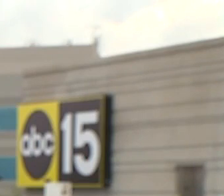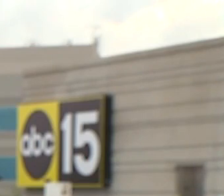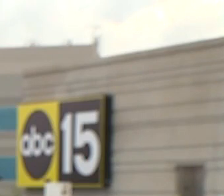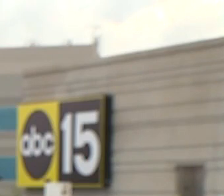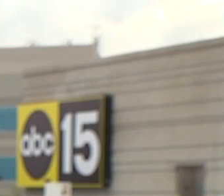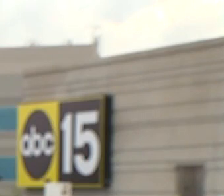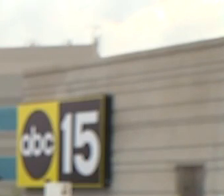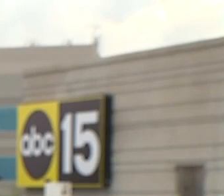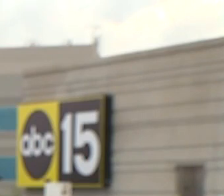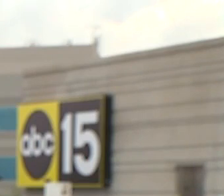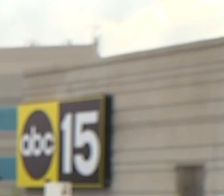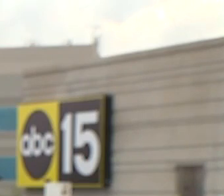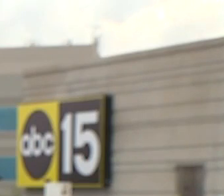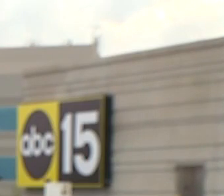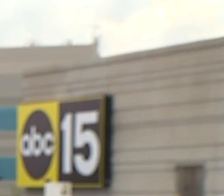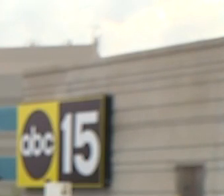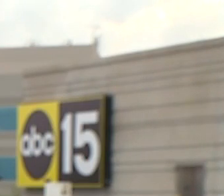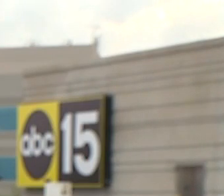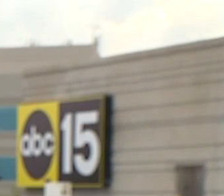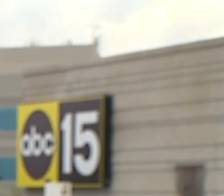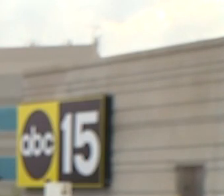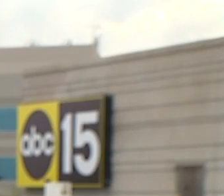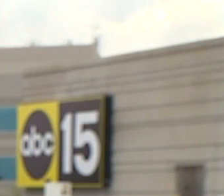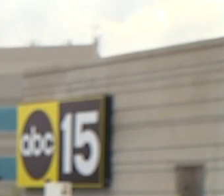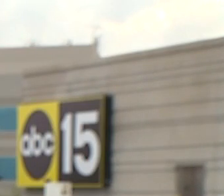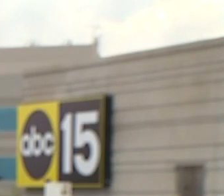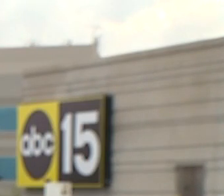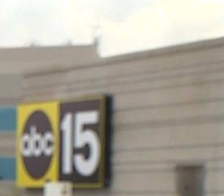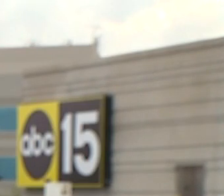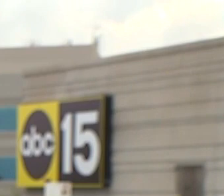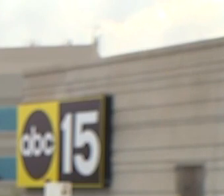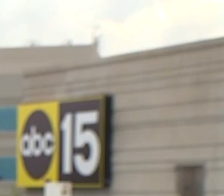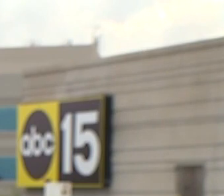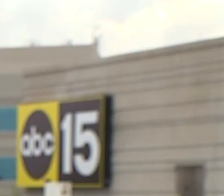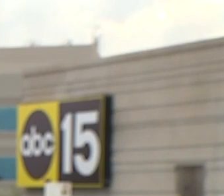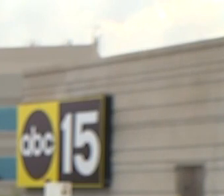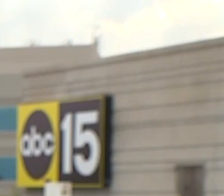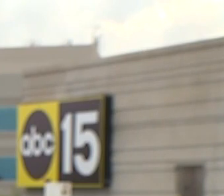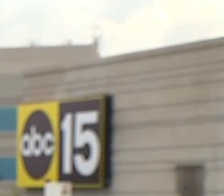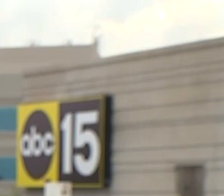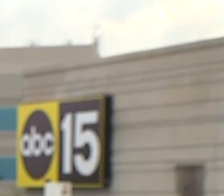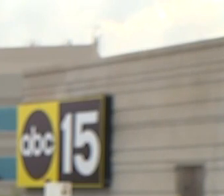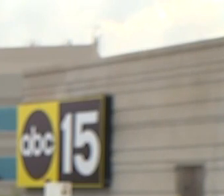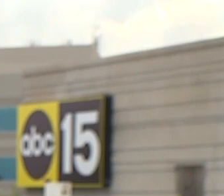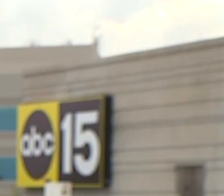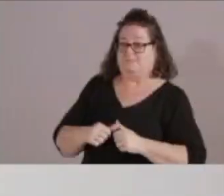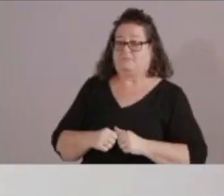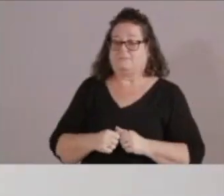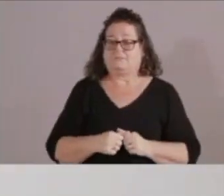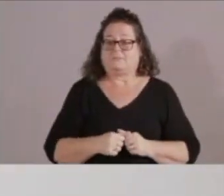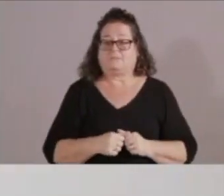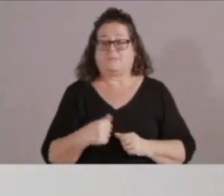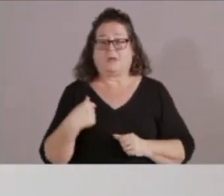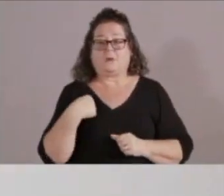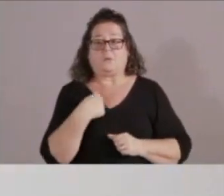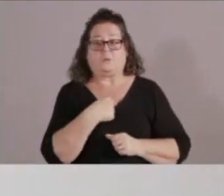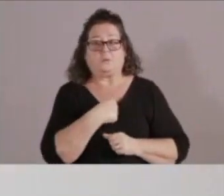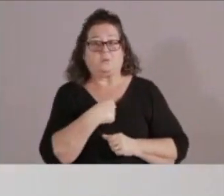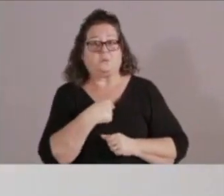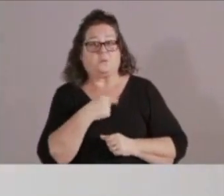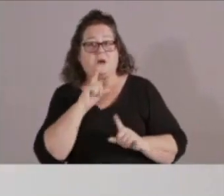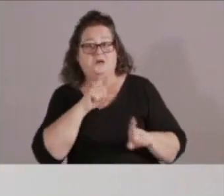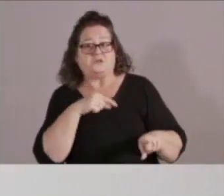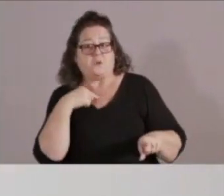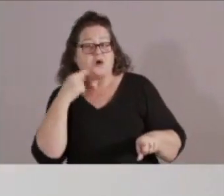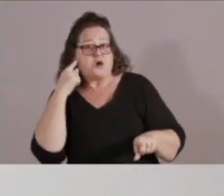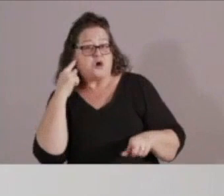buy Pfizer vaccines directly from the company. So Dr. Chris was asked about that today as well. That could be exciting.